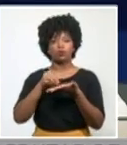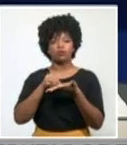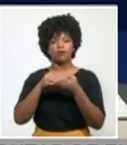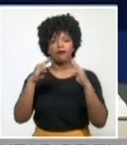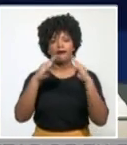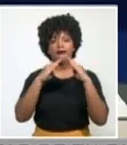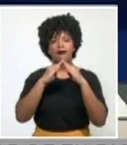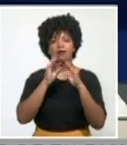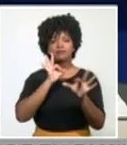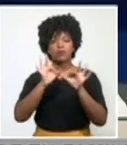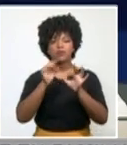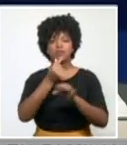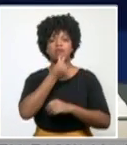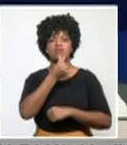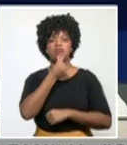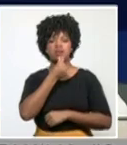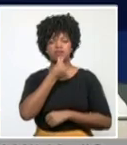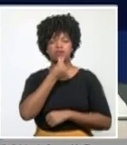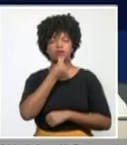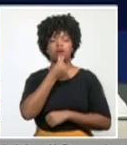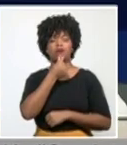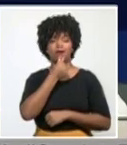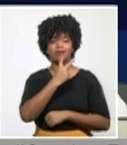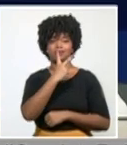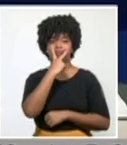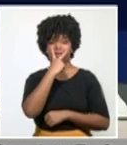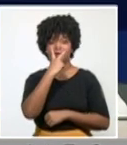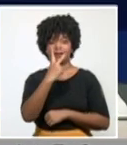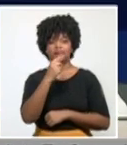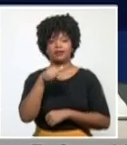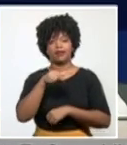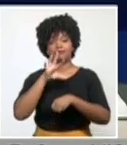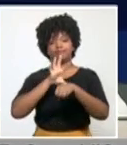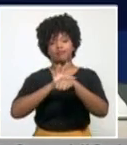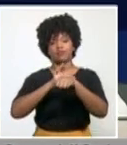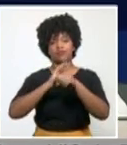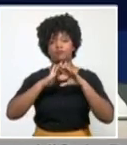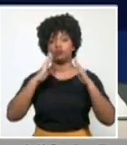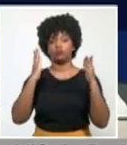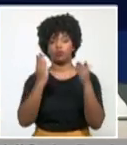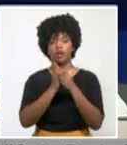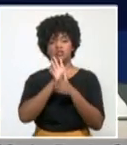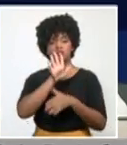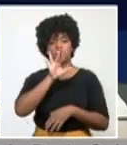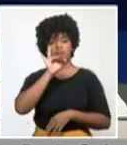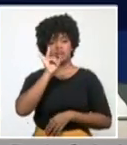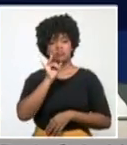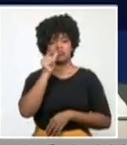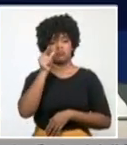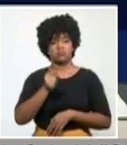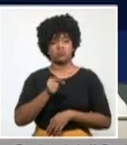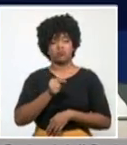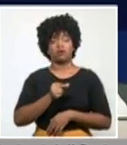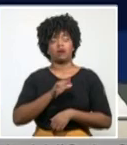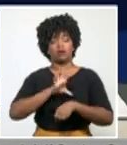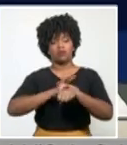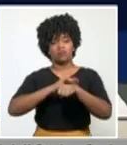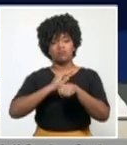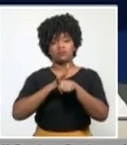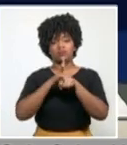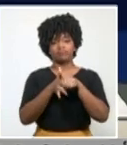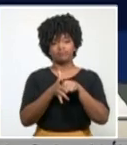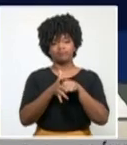seniors and 14 are workers of the facility. This event resulted from a transmission that took